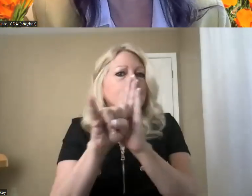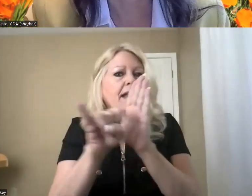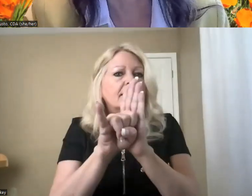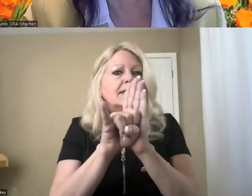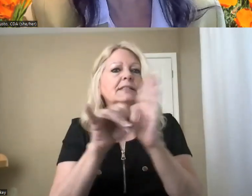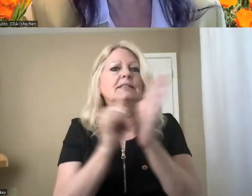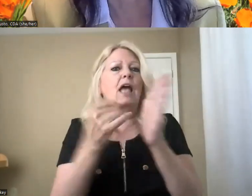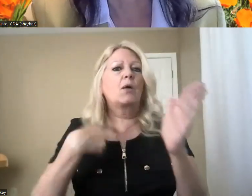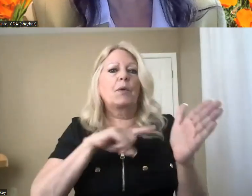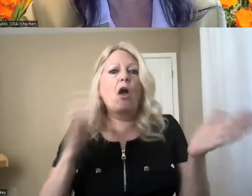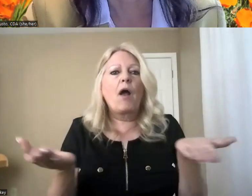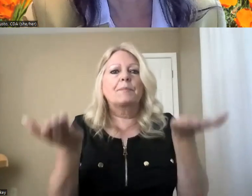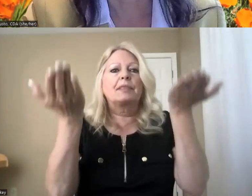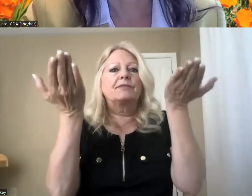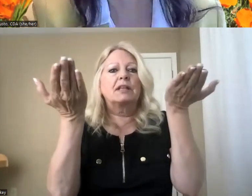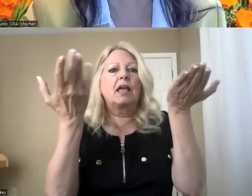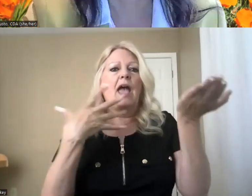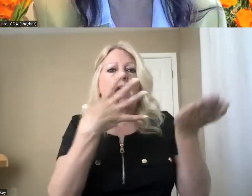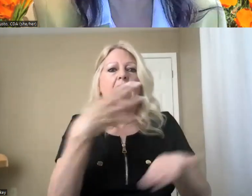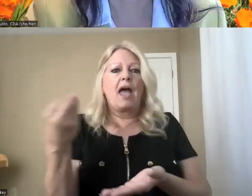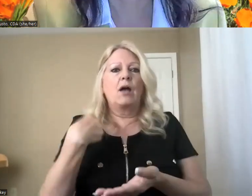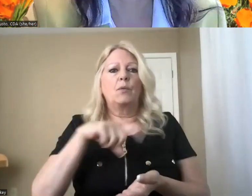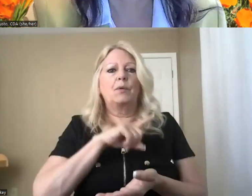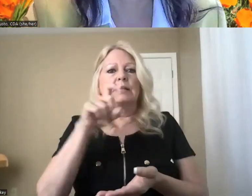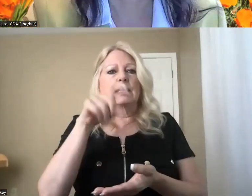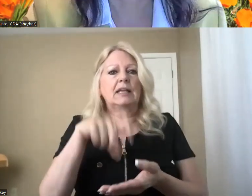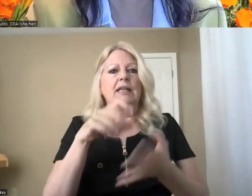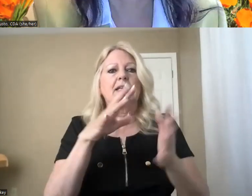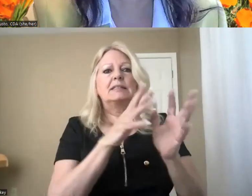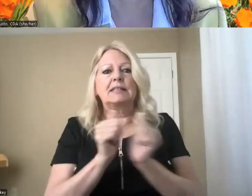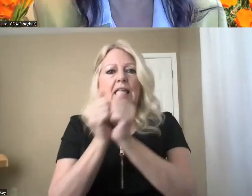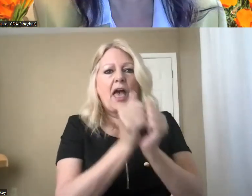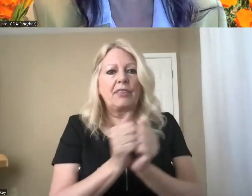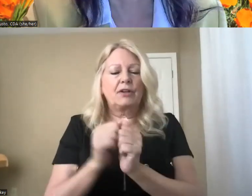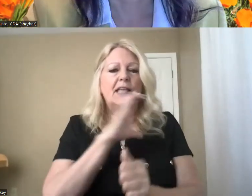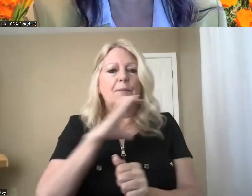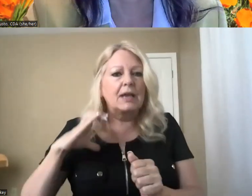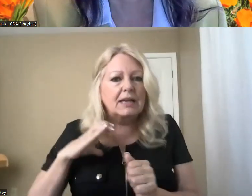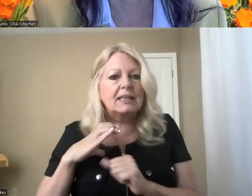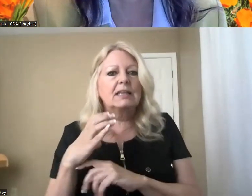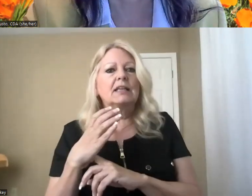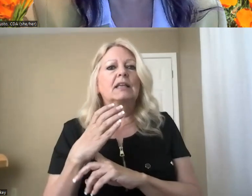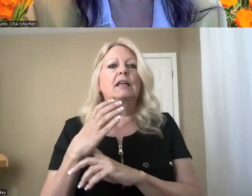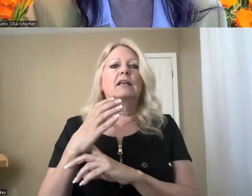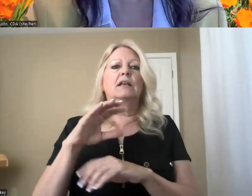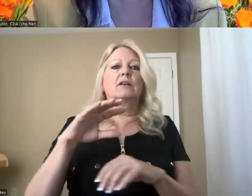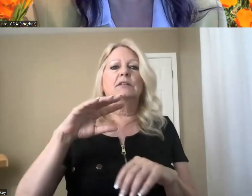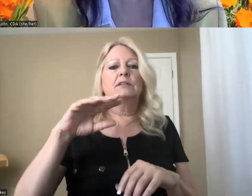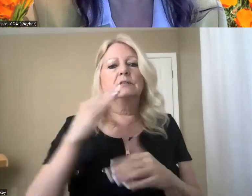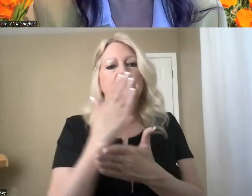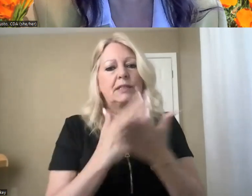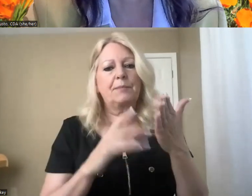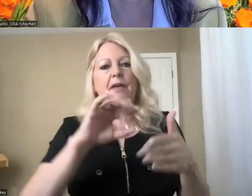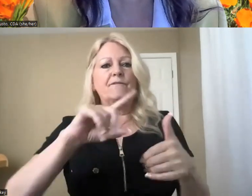really uplifting? And I think we need to align together as a committee as one of the first steps we're going to need to take. And just thinking about